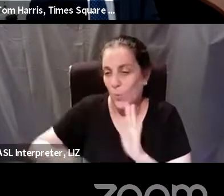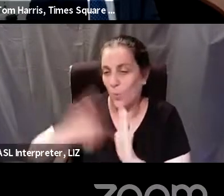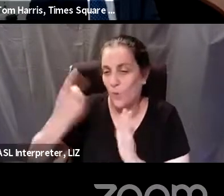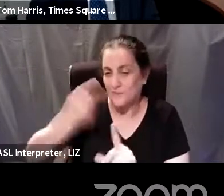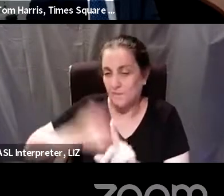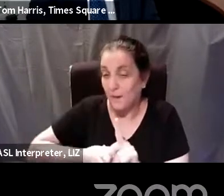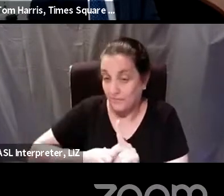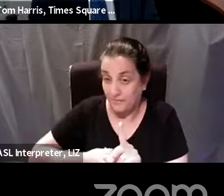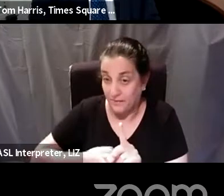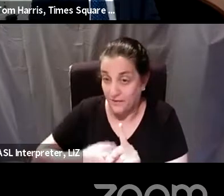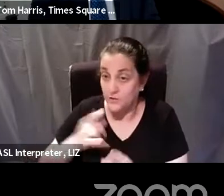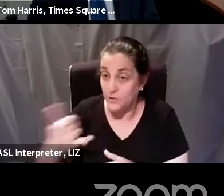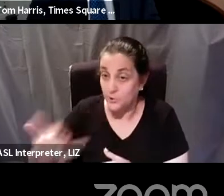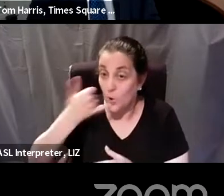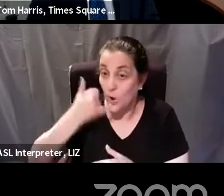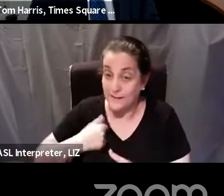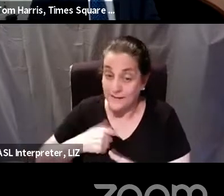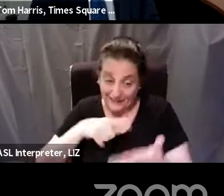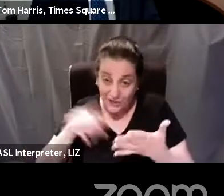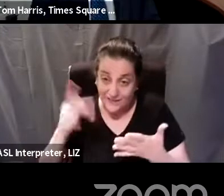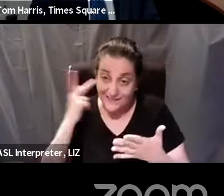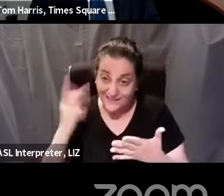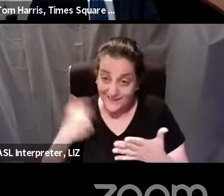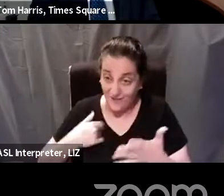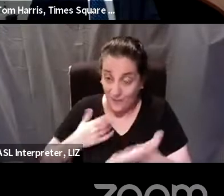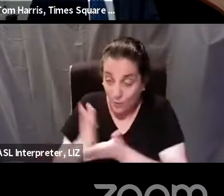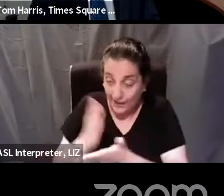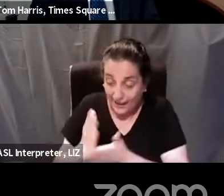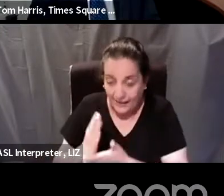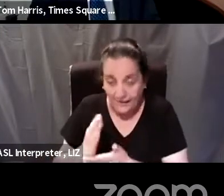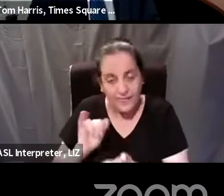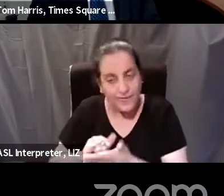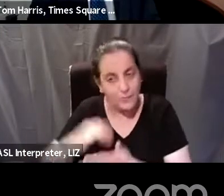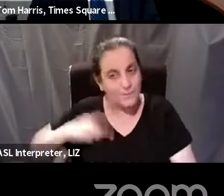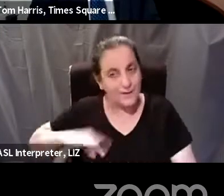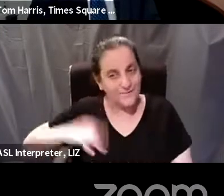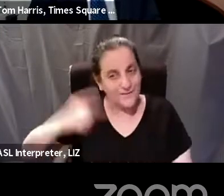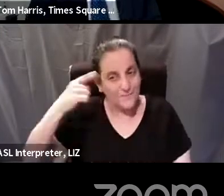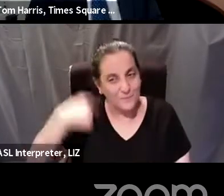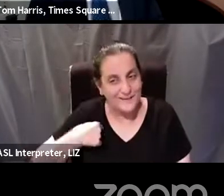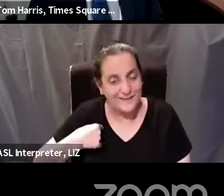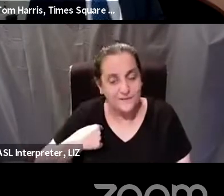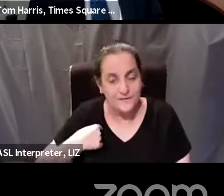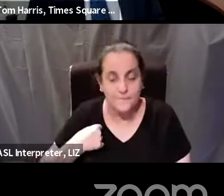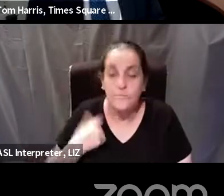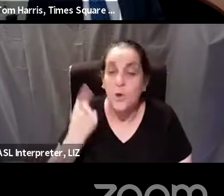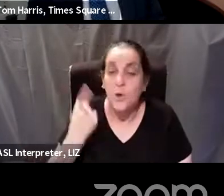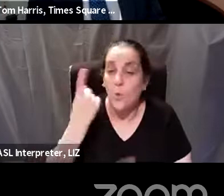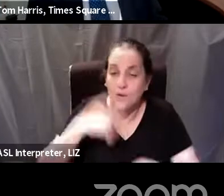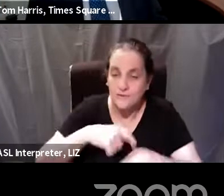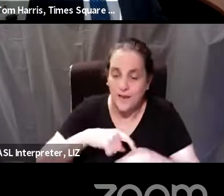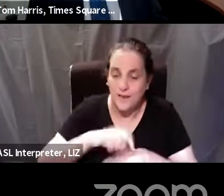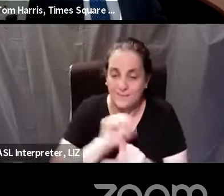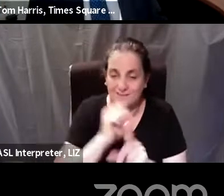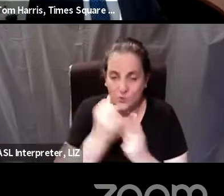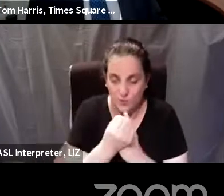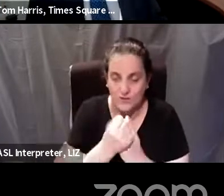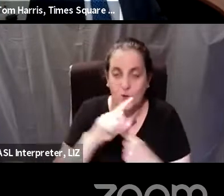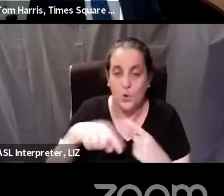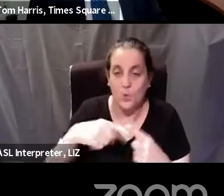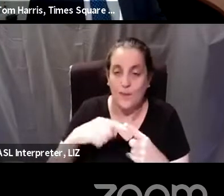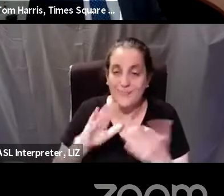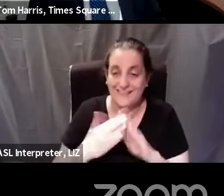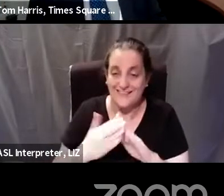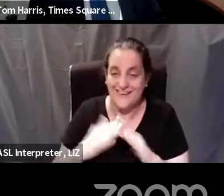be beneficial to me. I went into a situation where the city wasn't paying the rent. They had a